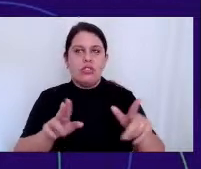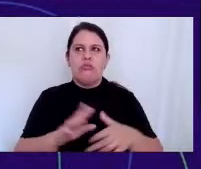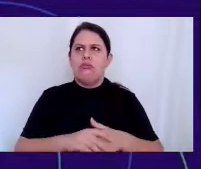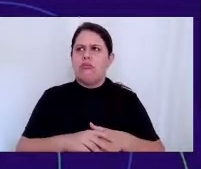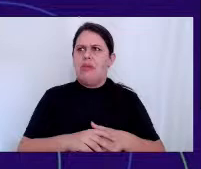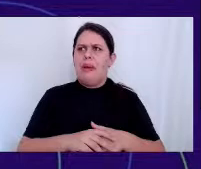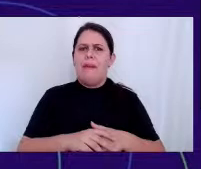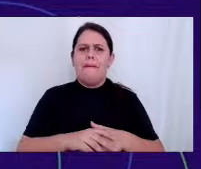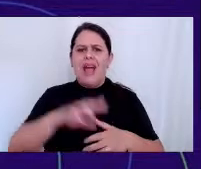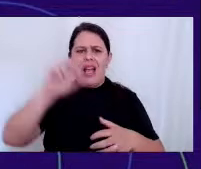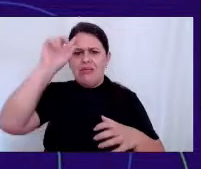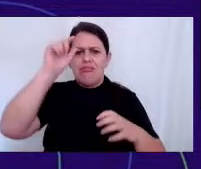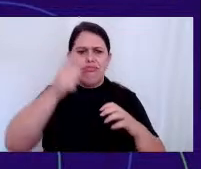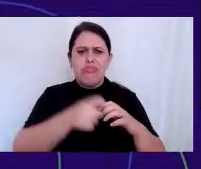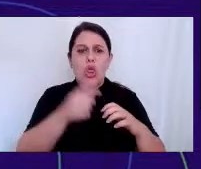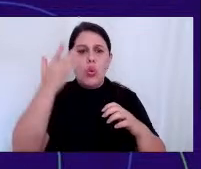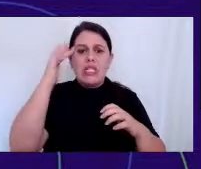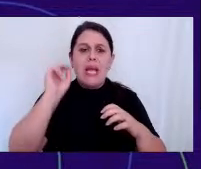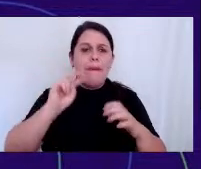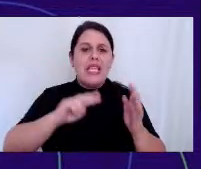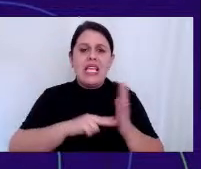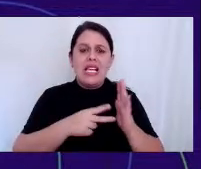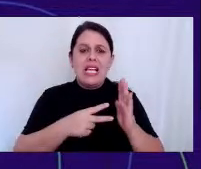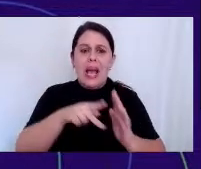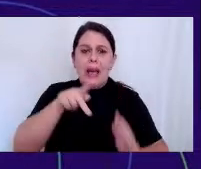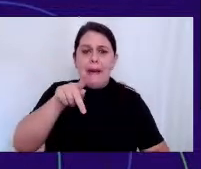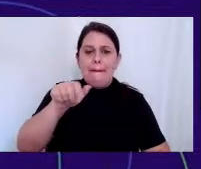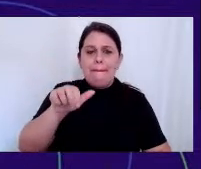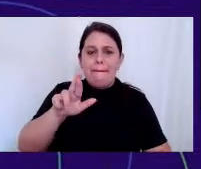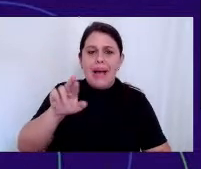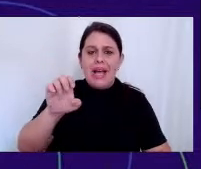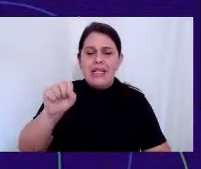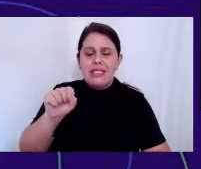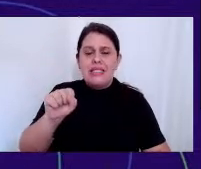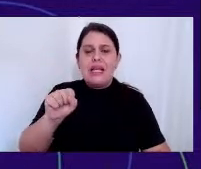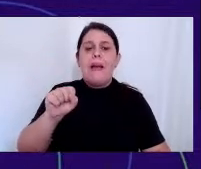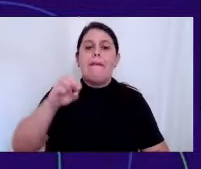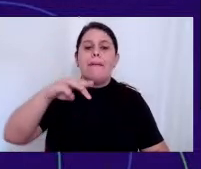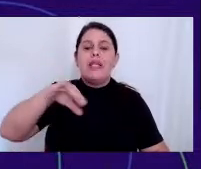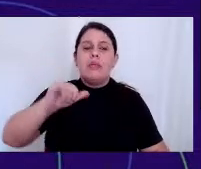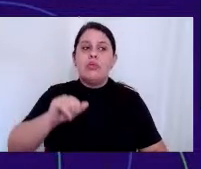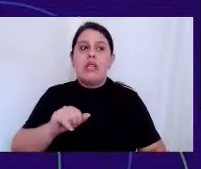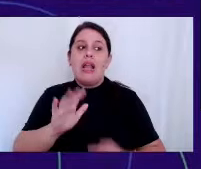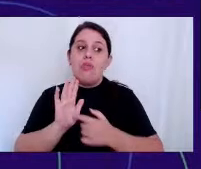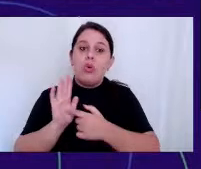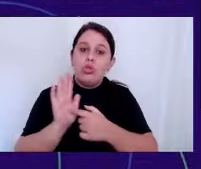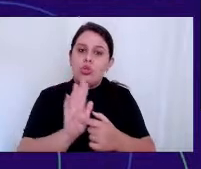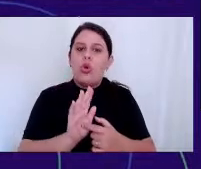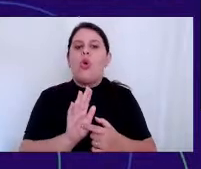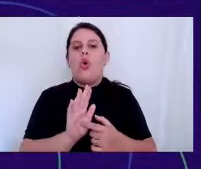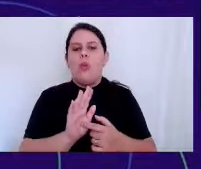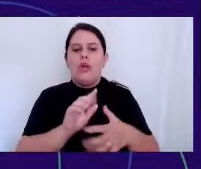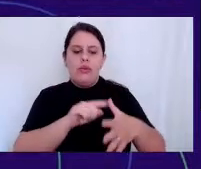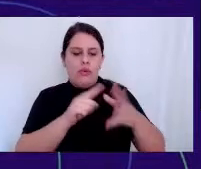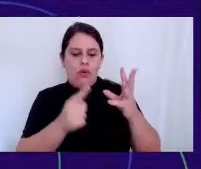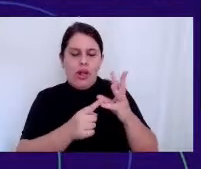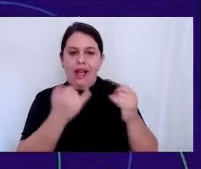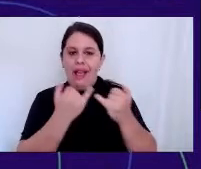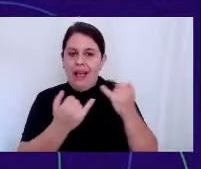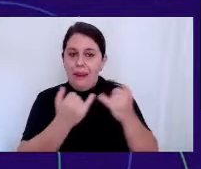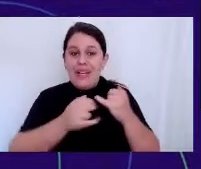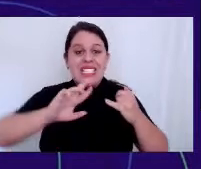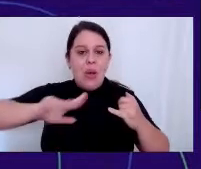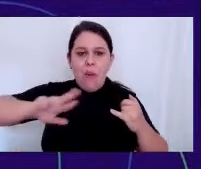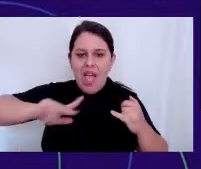of words with vowels that were similar but were not minimal. And what I was able to do is provide examples like pull and pull